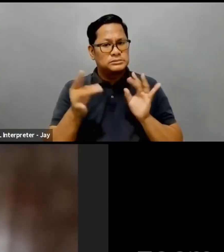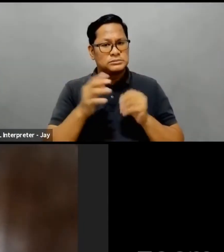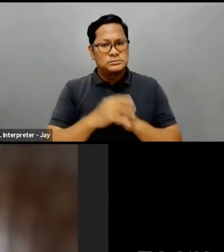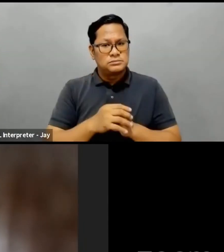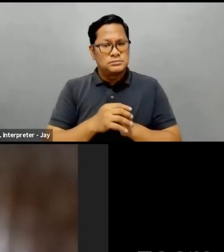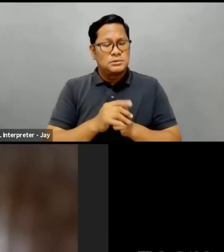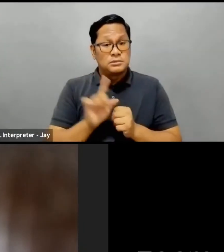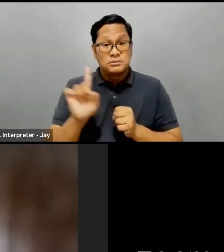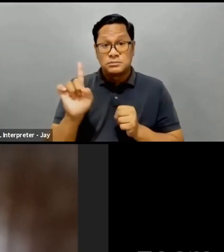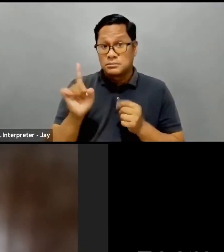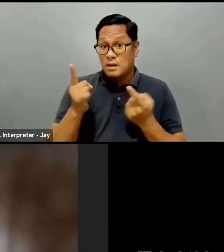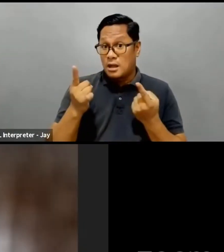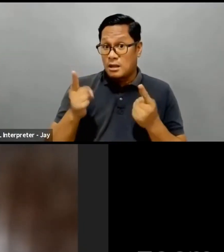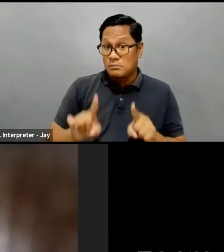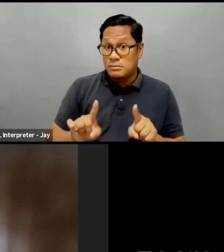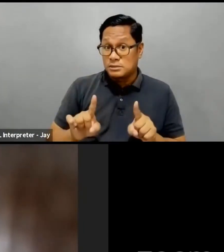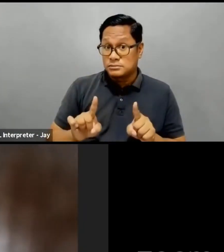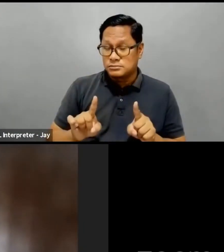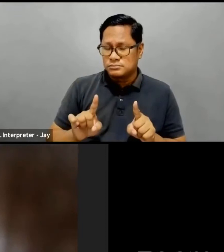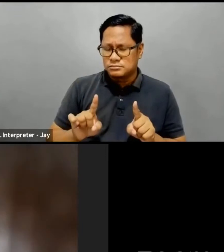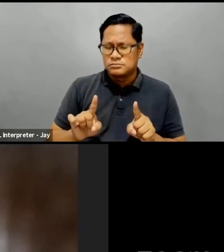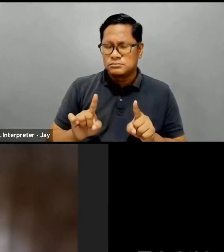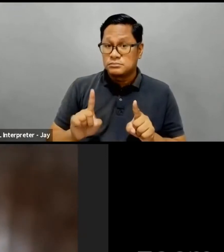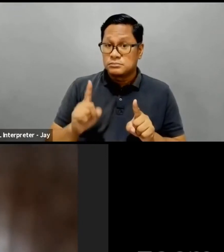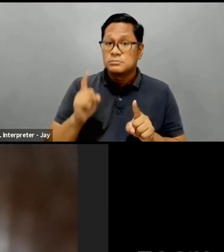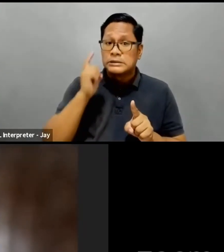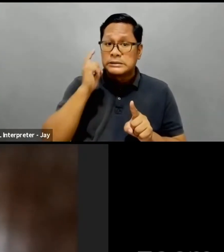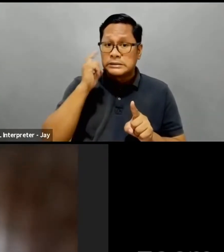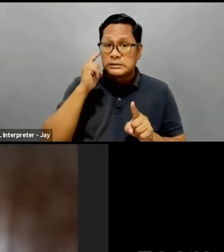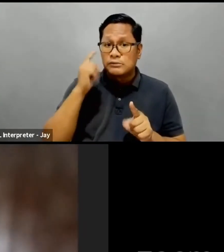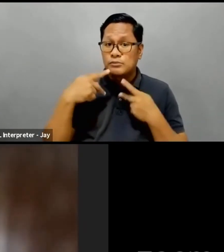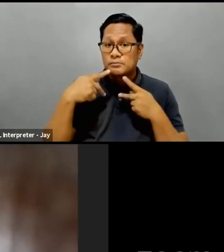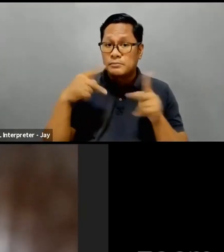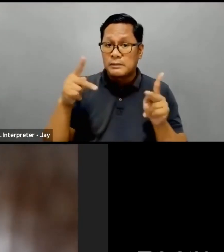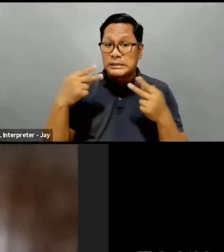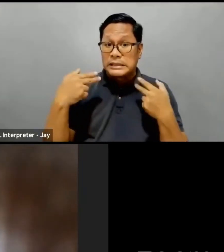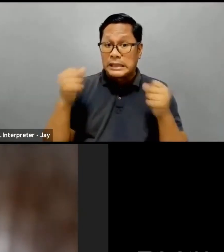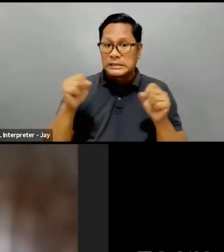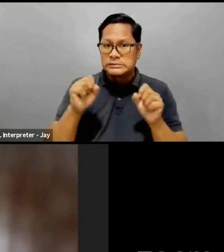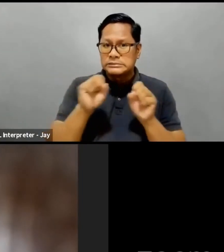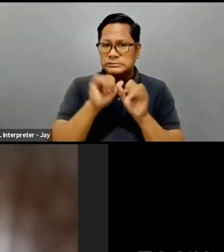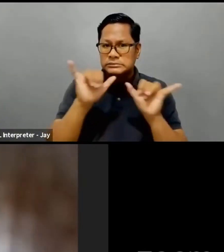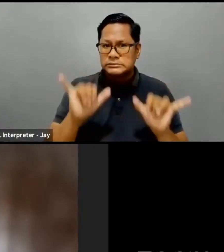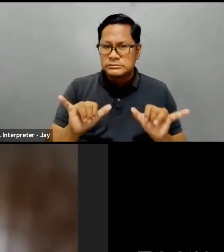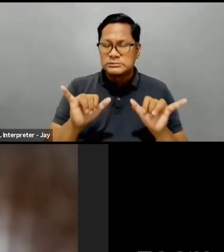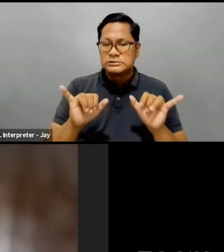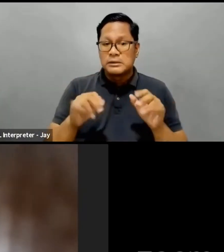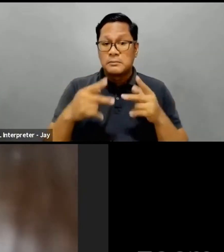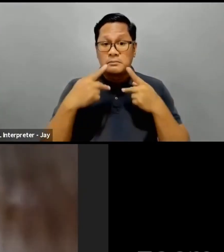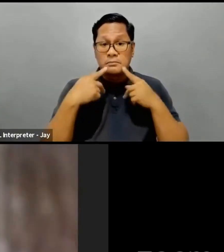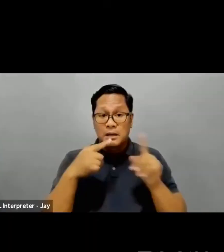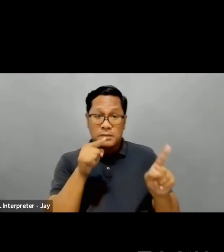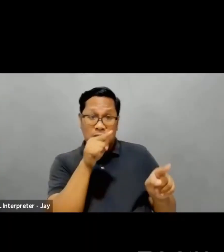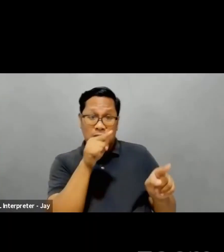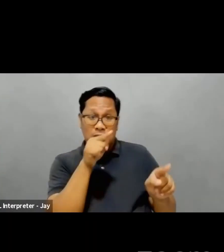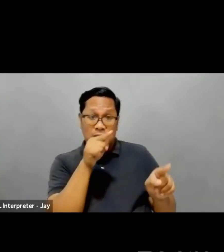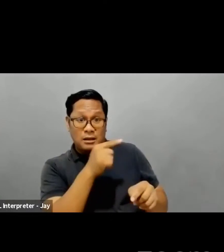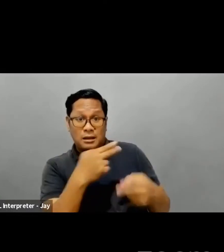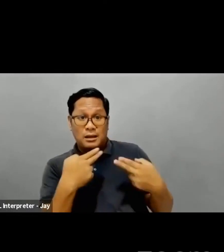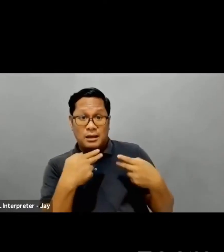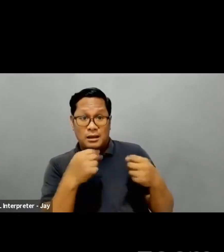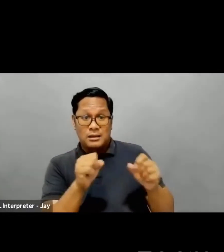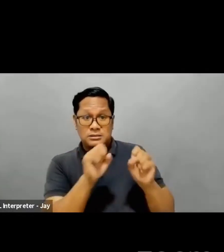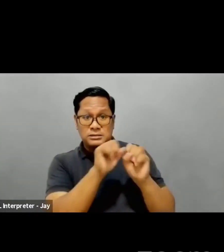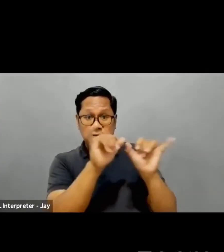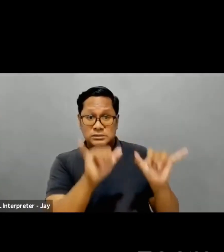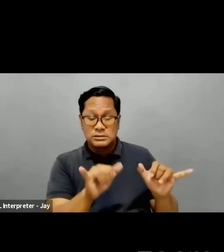what happened, I think, with the public health system, say the public hospital system, is